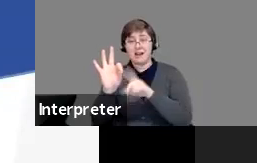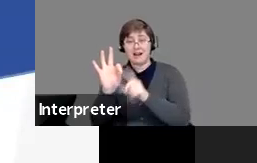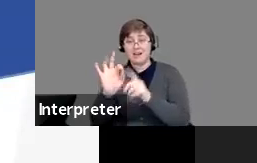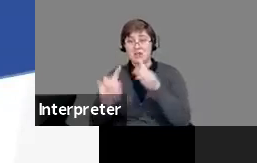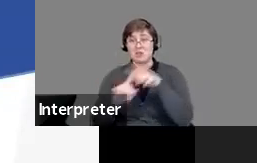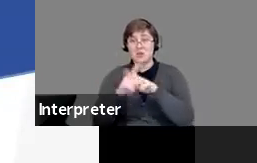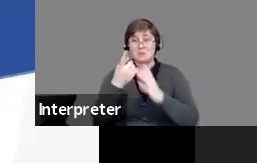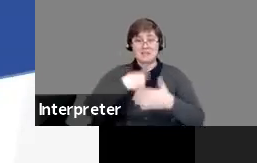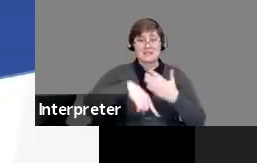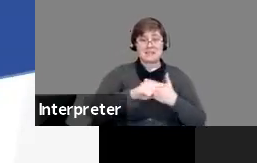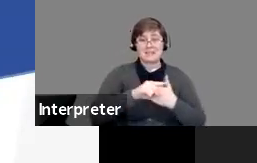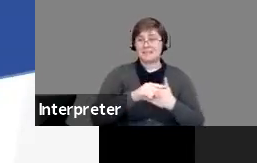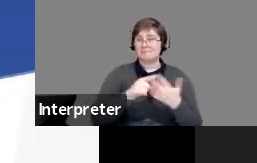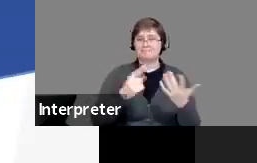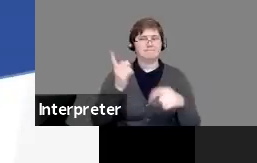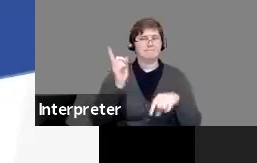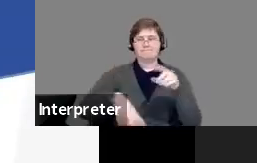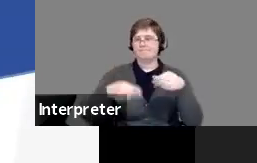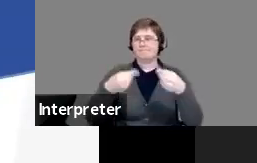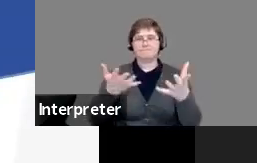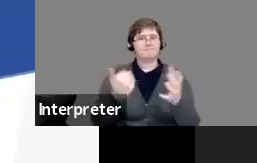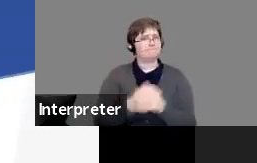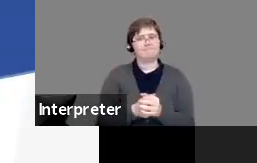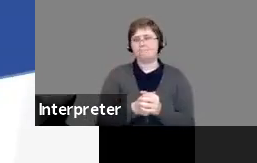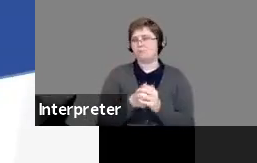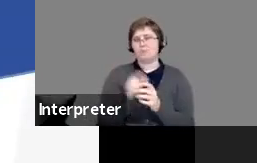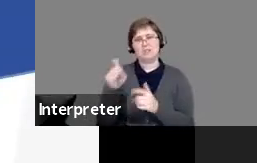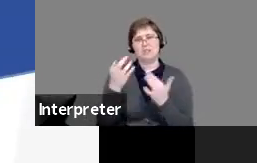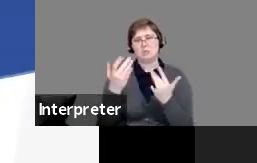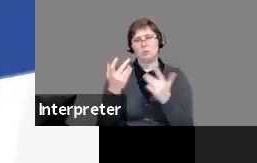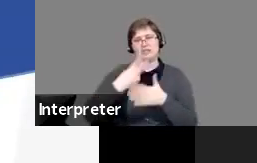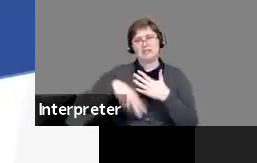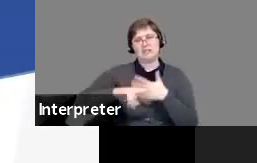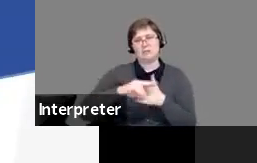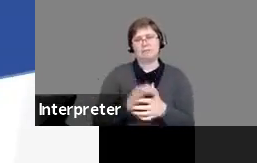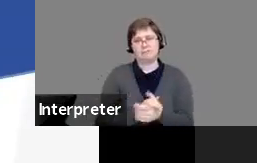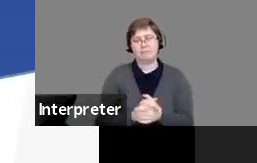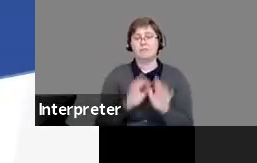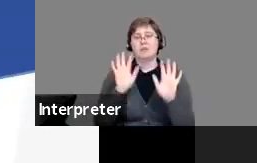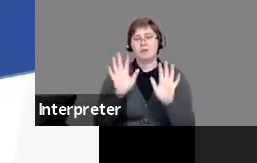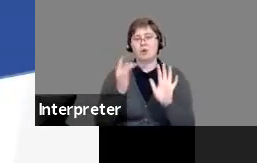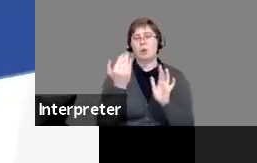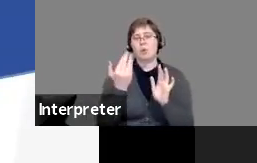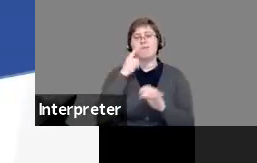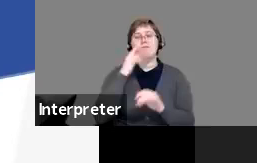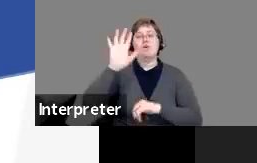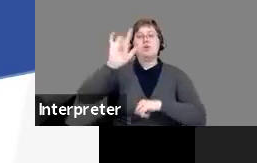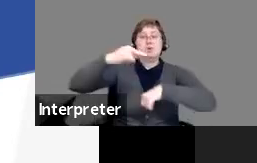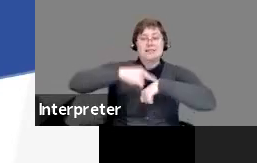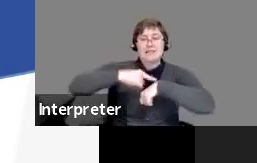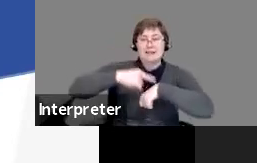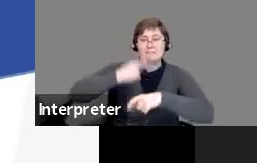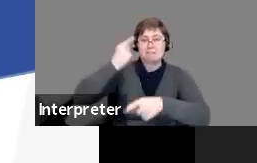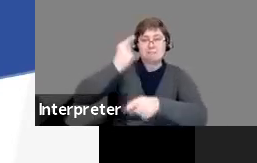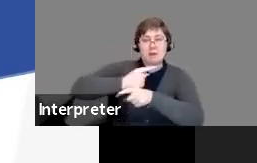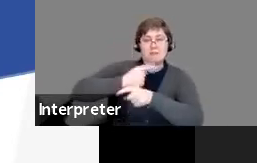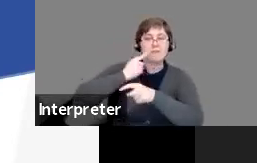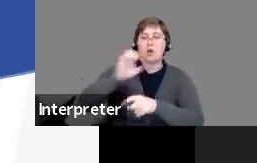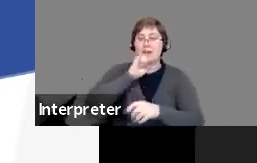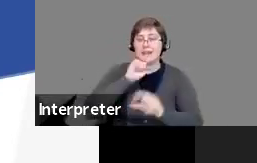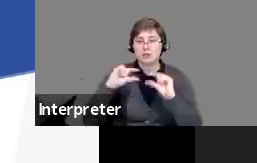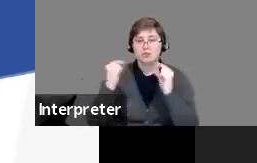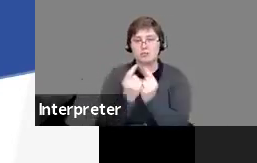up next week, we're not going to be able to vaccinate you until the following week. So you're going to have to wait till your phase starts or your age group